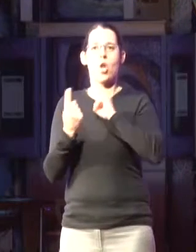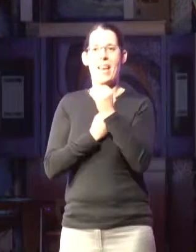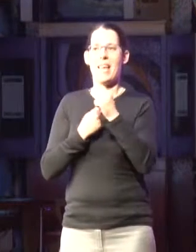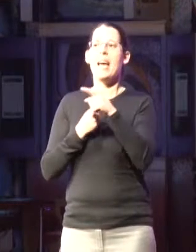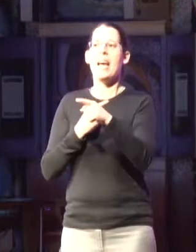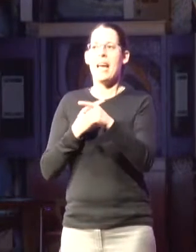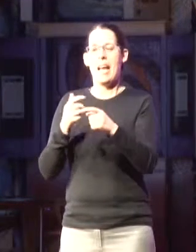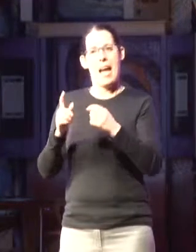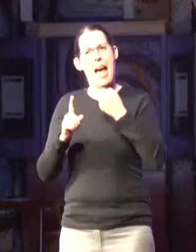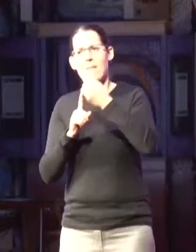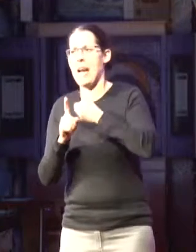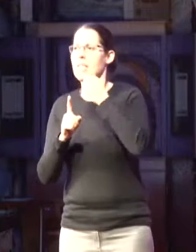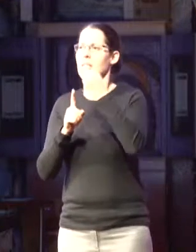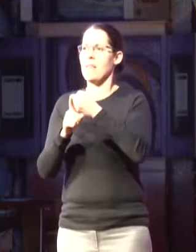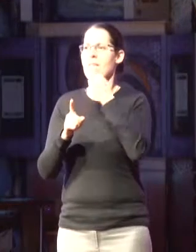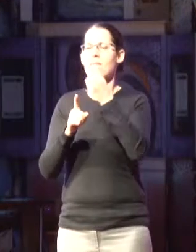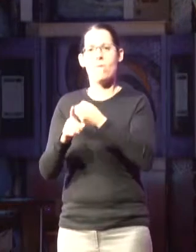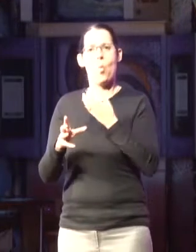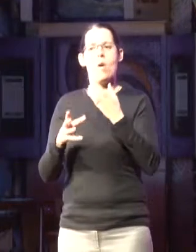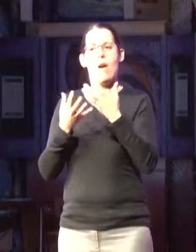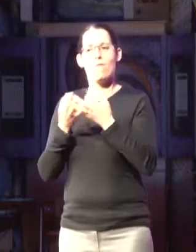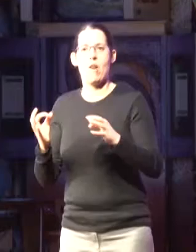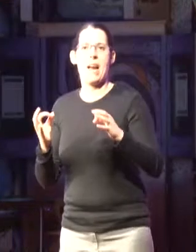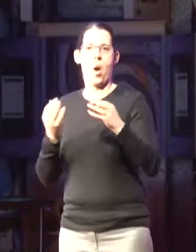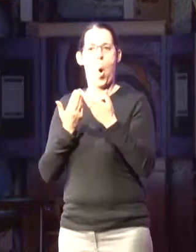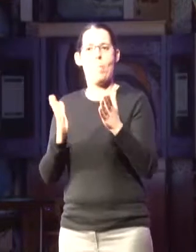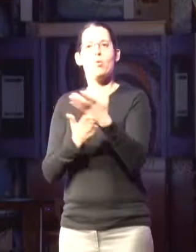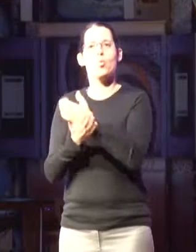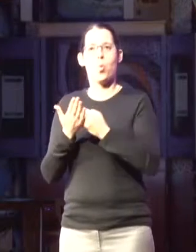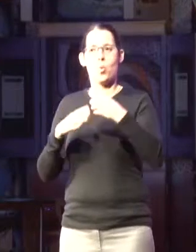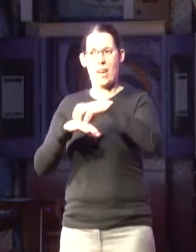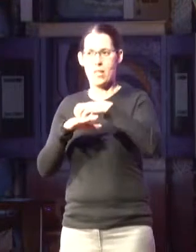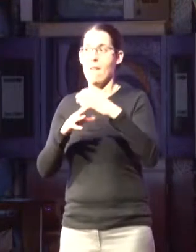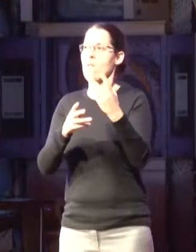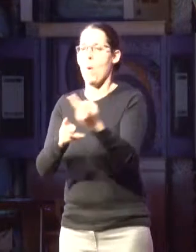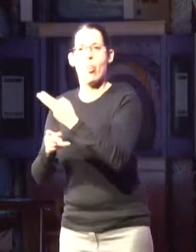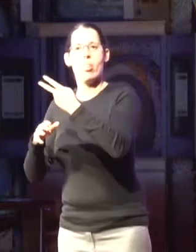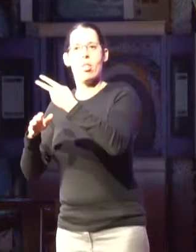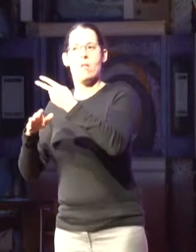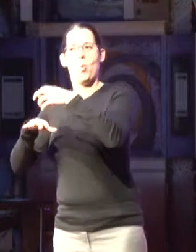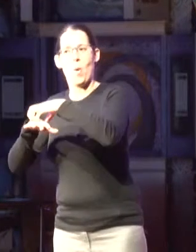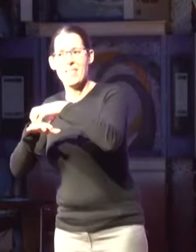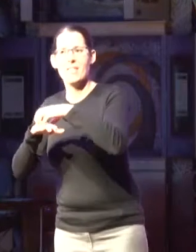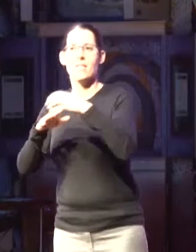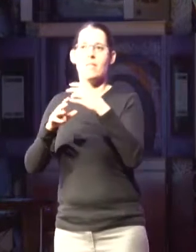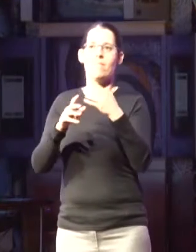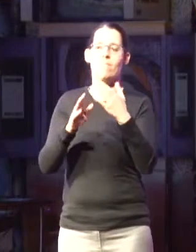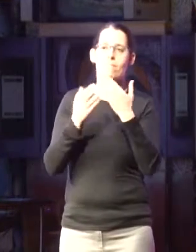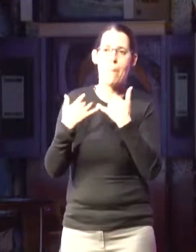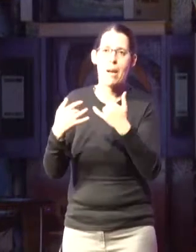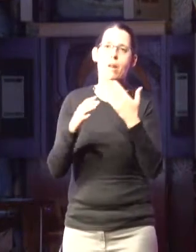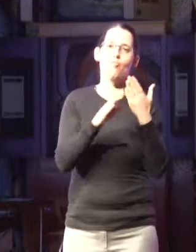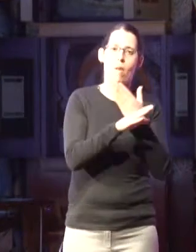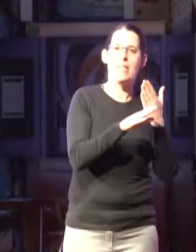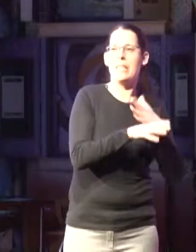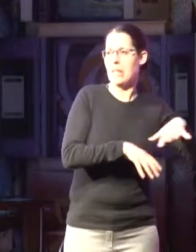and contribution of free and open source software by organisations in both the public and private sectors, and he advocates for mandatory